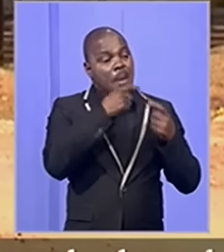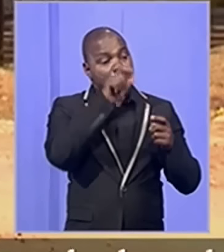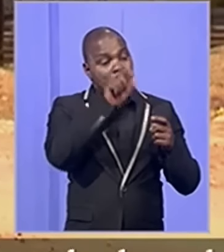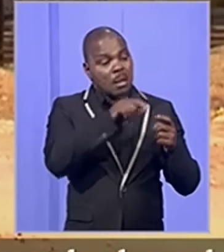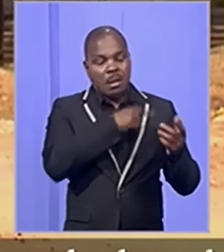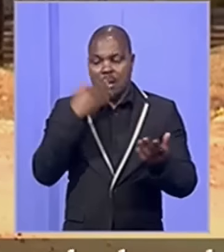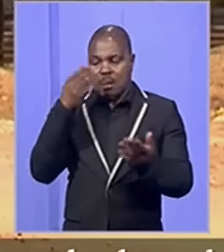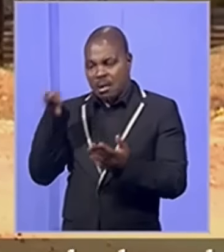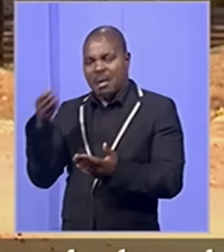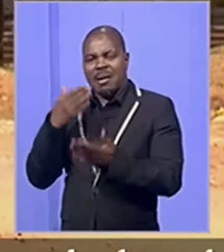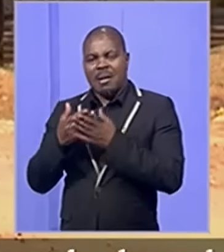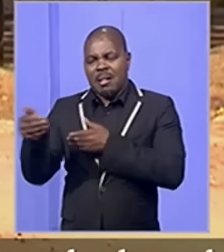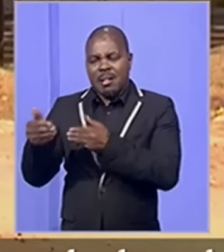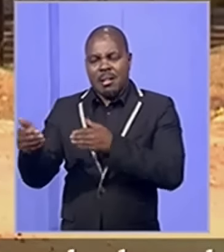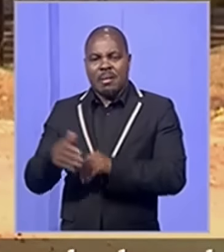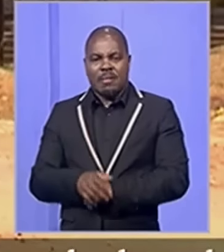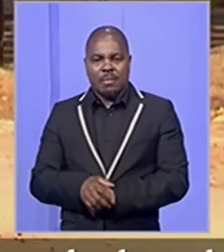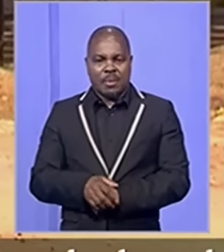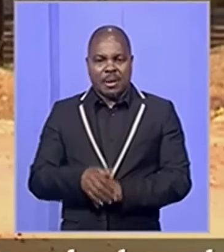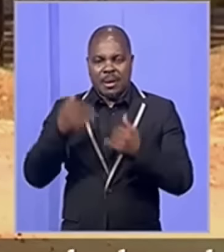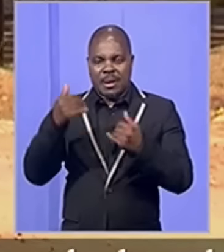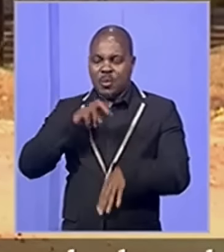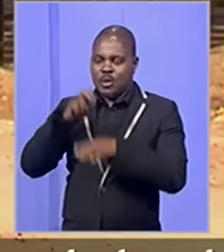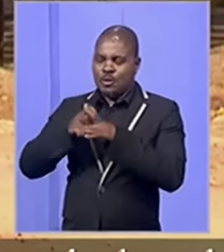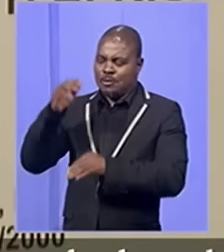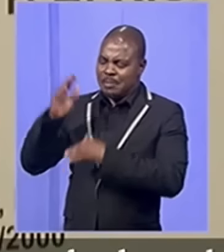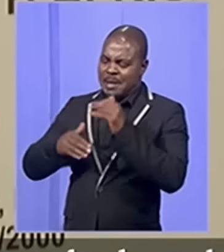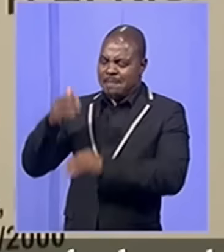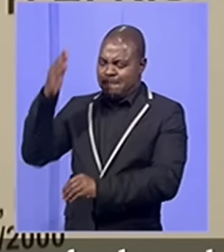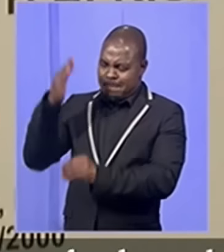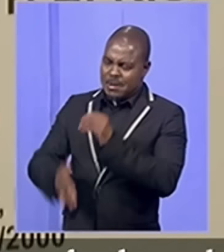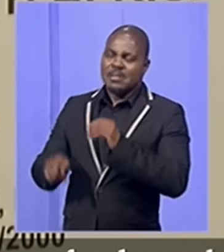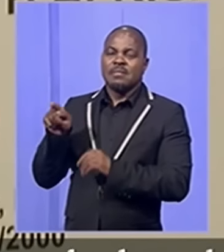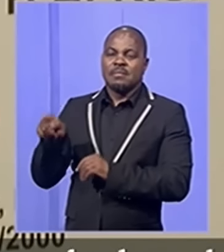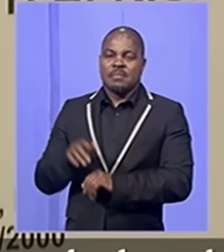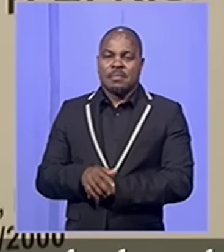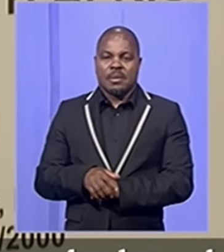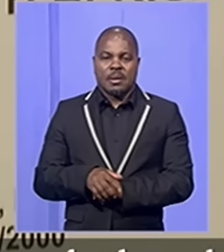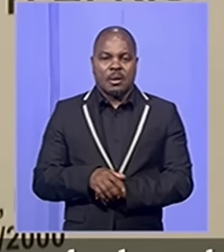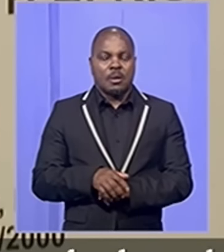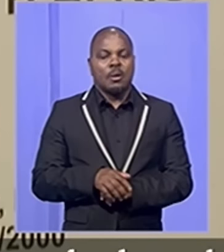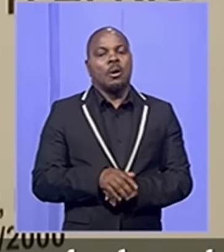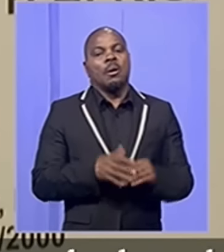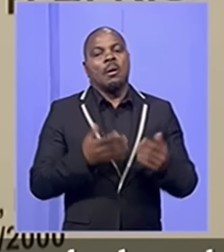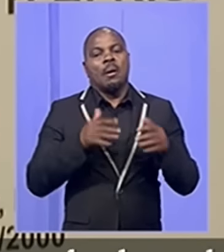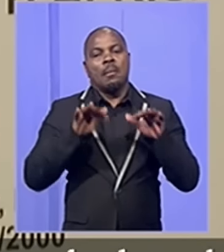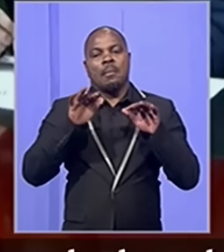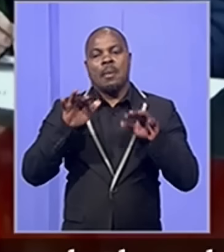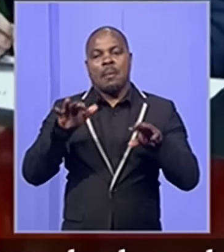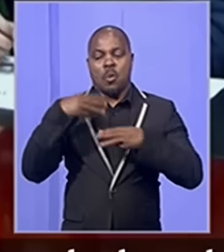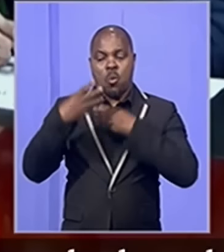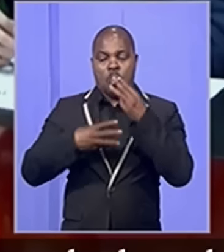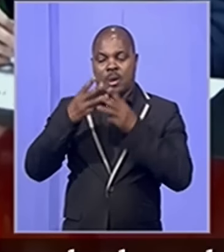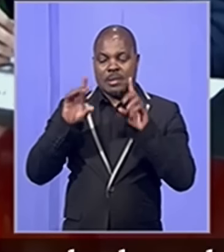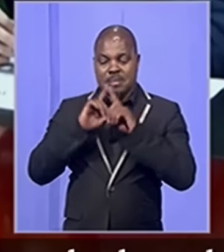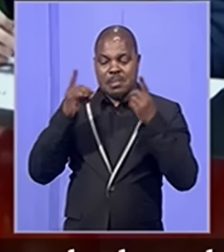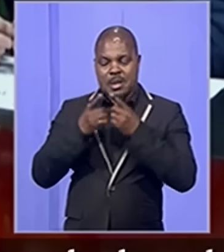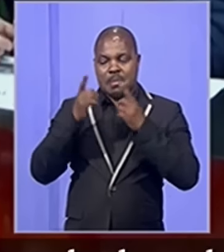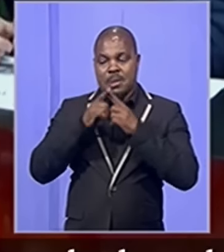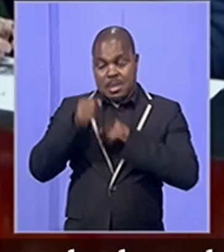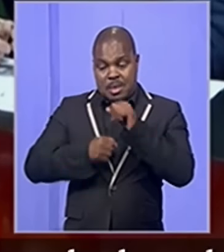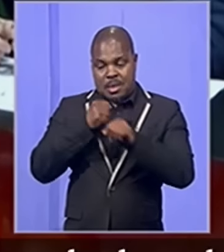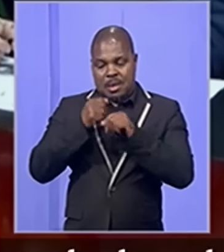will spend. So these people, let them finish this thing. Lefapha la ditirelo tsa setšhaba le ne go sa le gale monongwaga la itsise fa